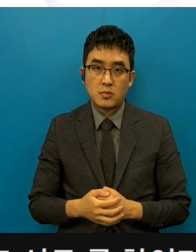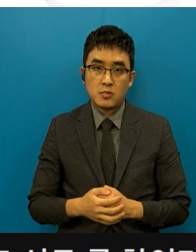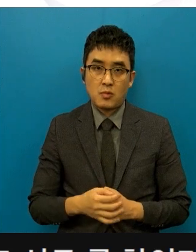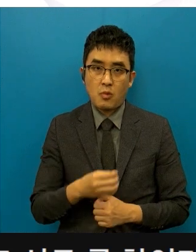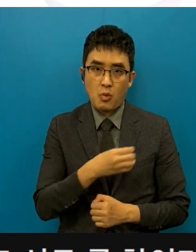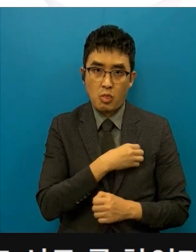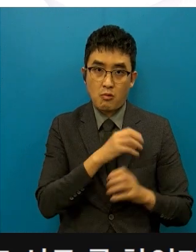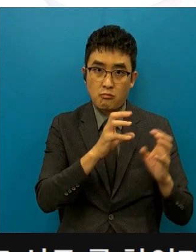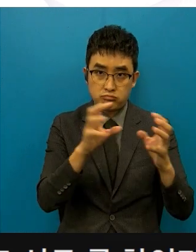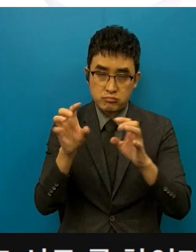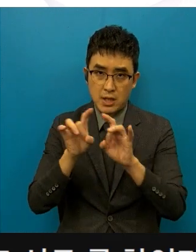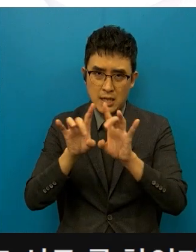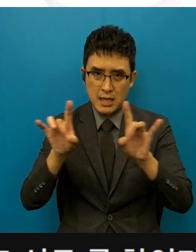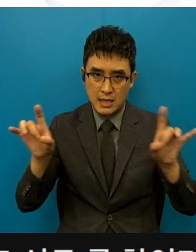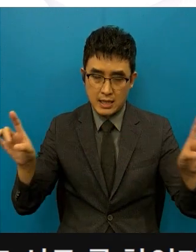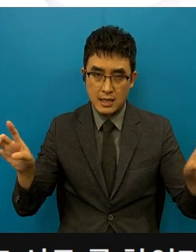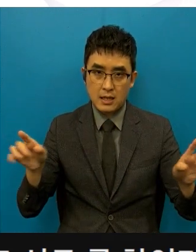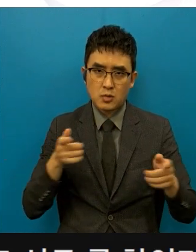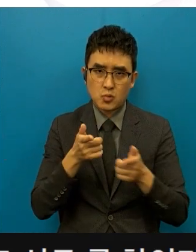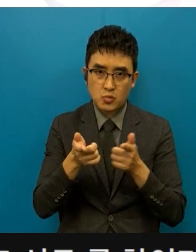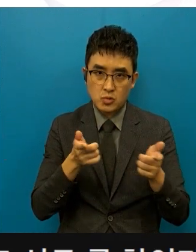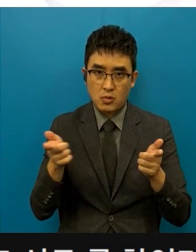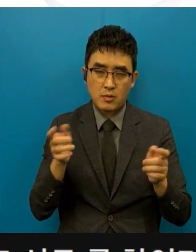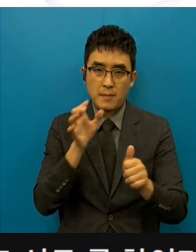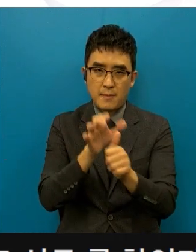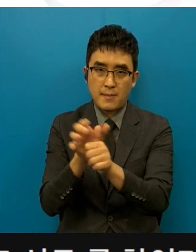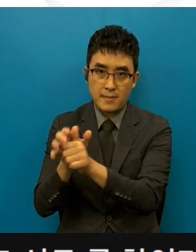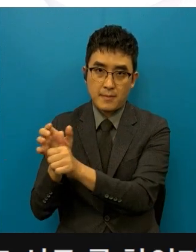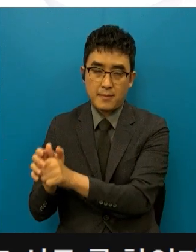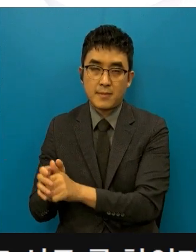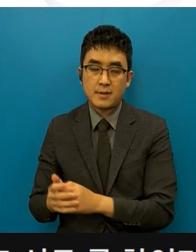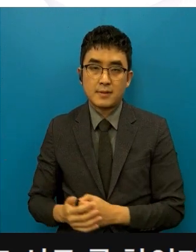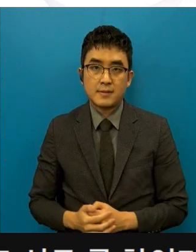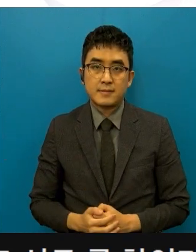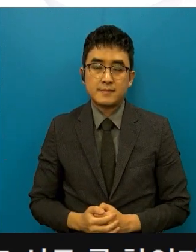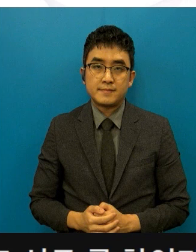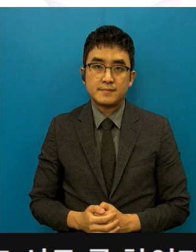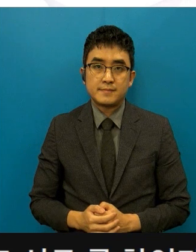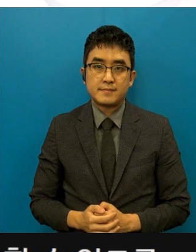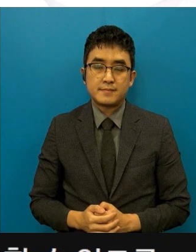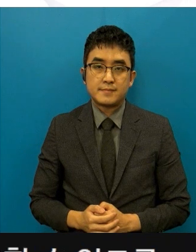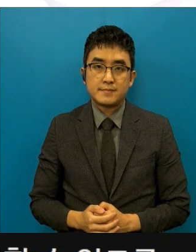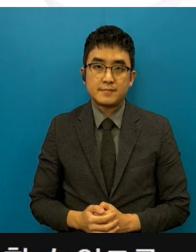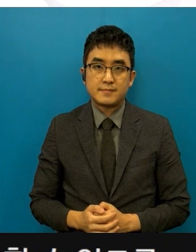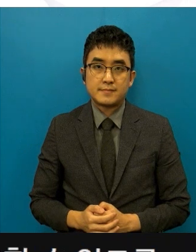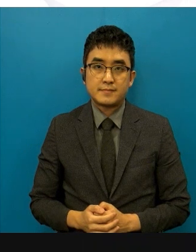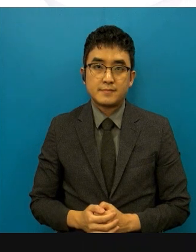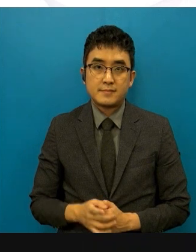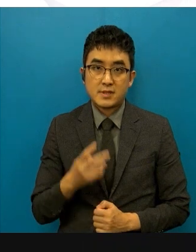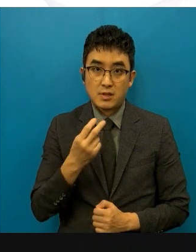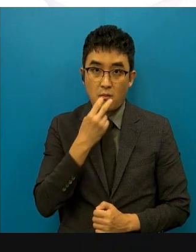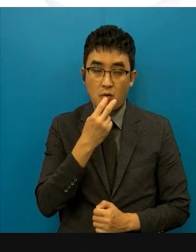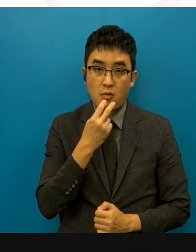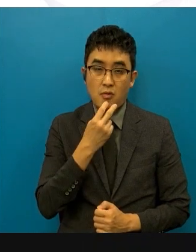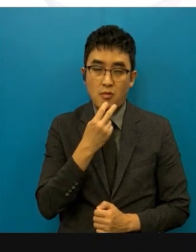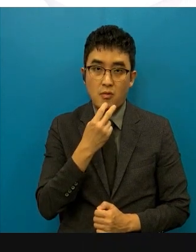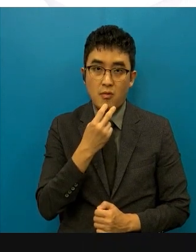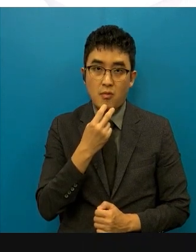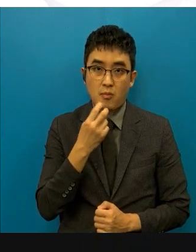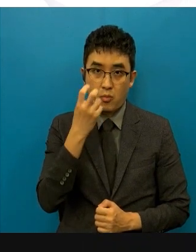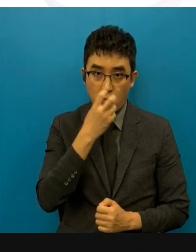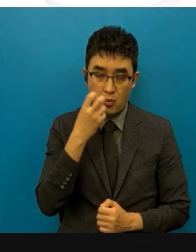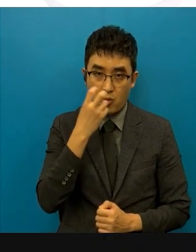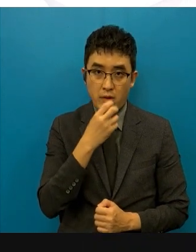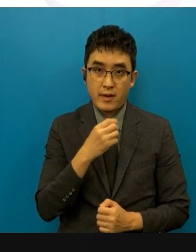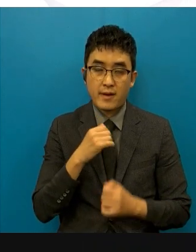personal autonomy, the way they do this, the way they balance the two, lies within their own discretion when it comes to the right to